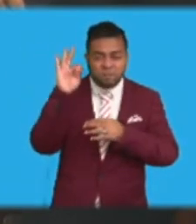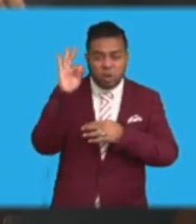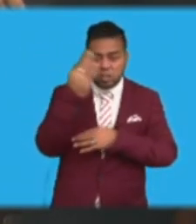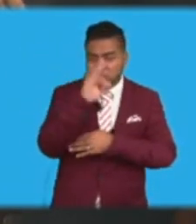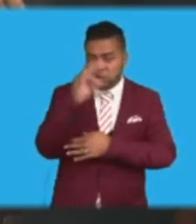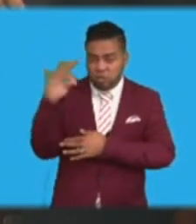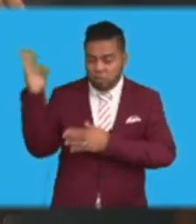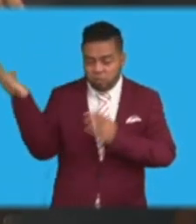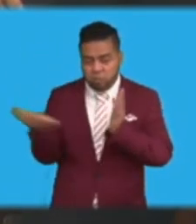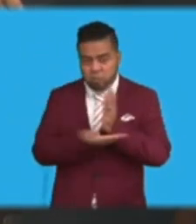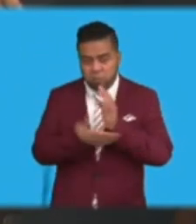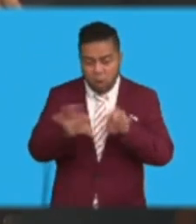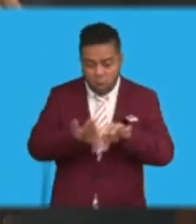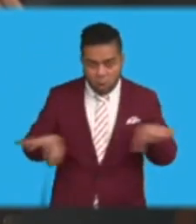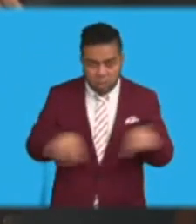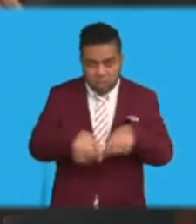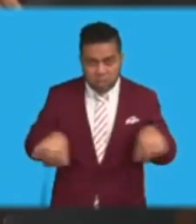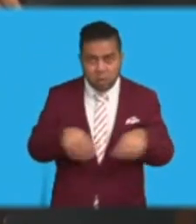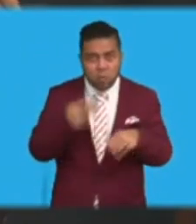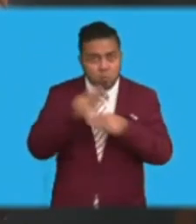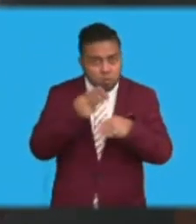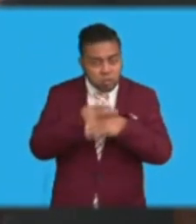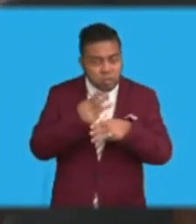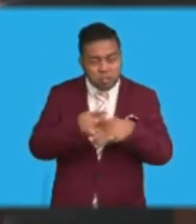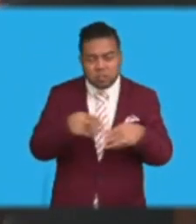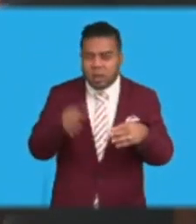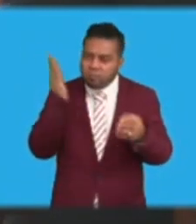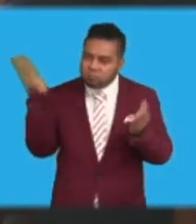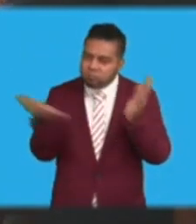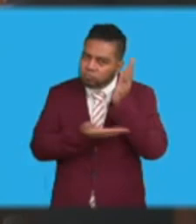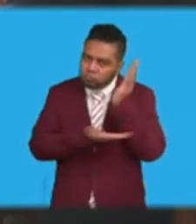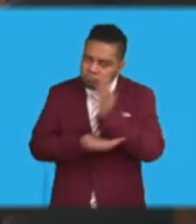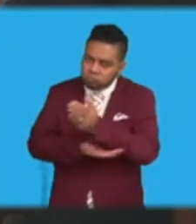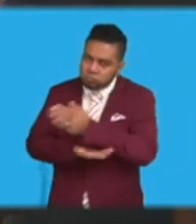remain but with less carbon density.